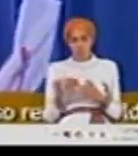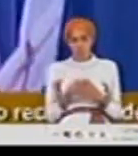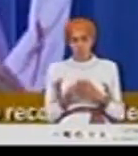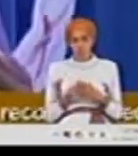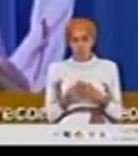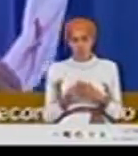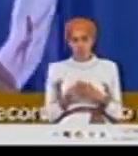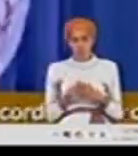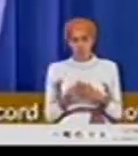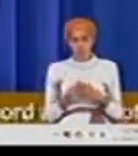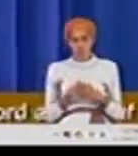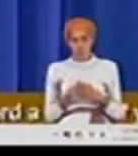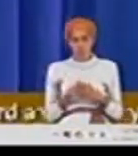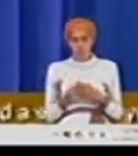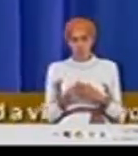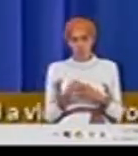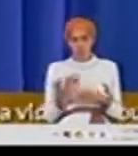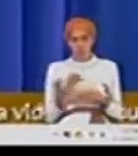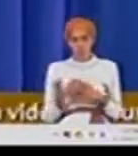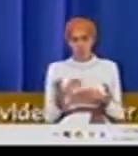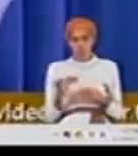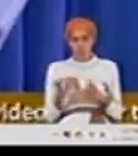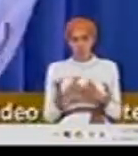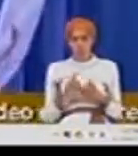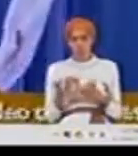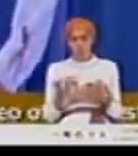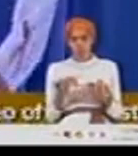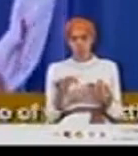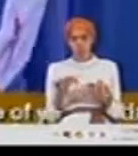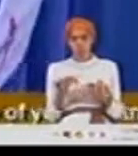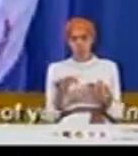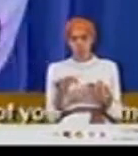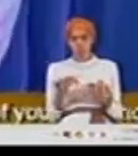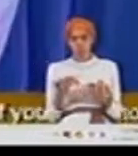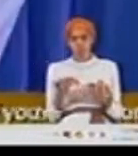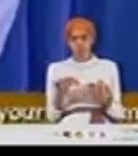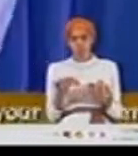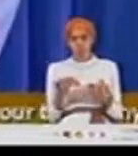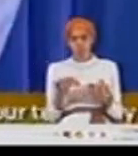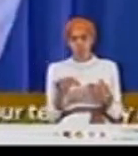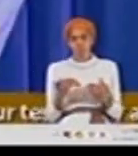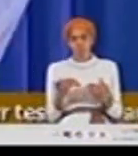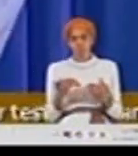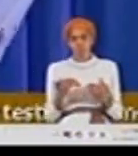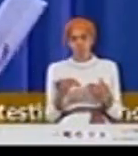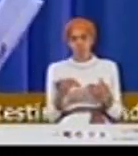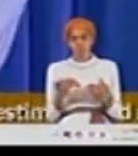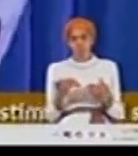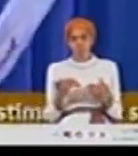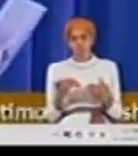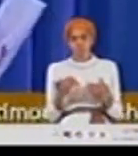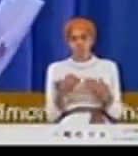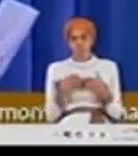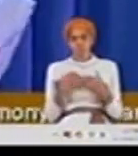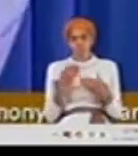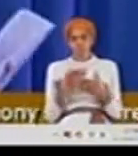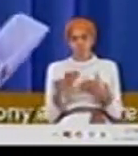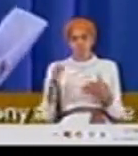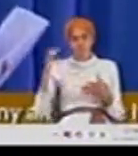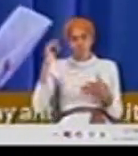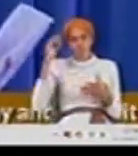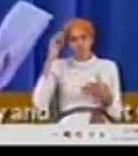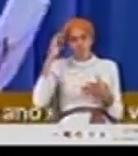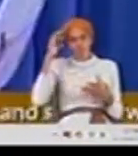malaria. And then after then, I started laughing in the class every day alone. And all my classmates were confused, looking at me and thinking that I'm a mad person. They were asking me, young man, are you